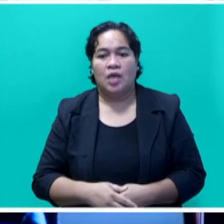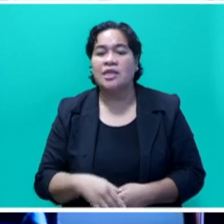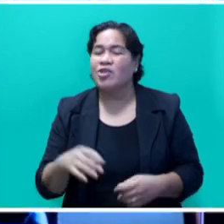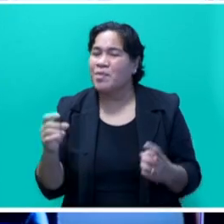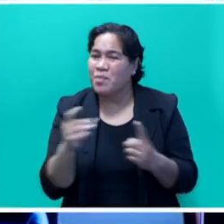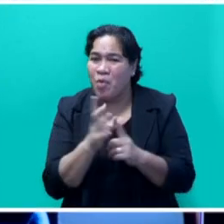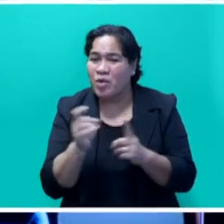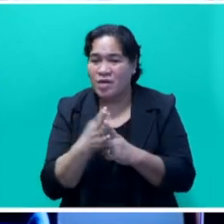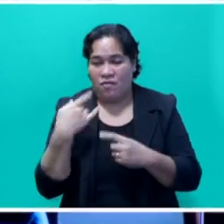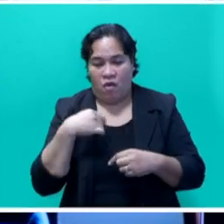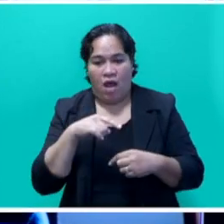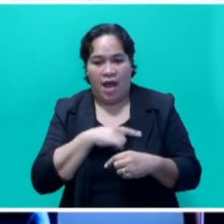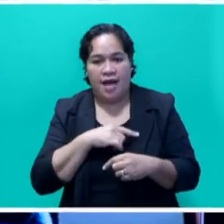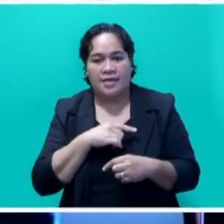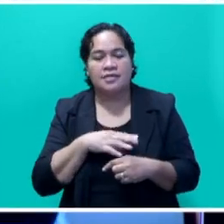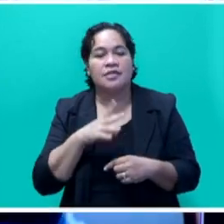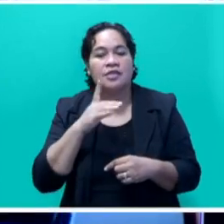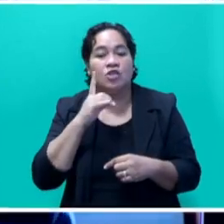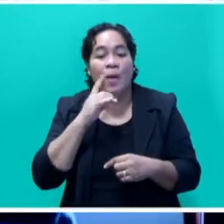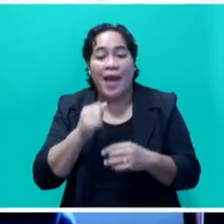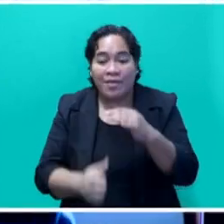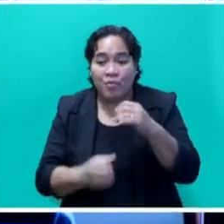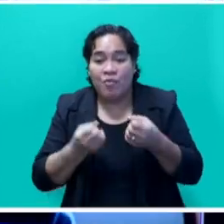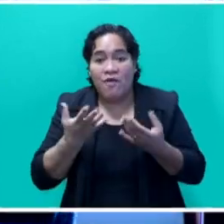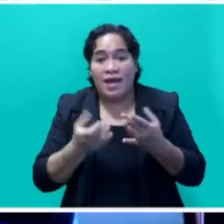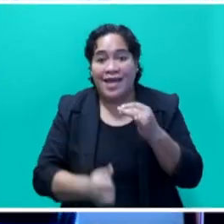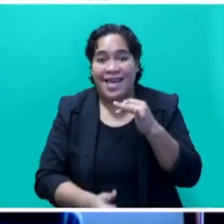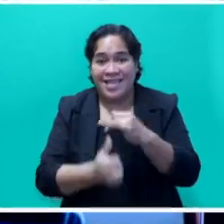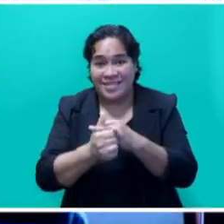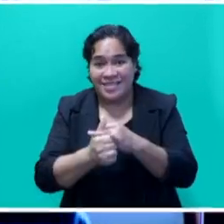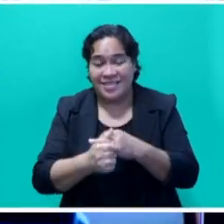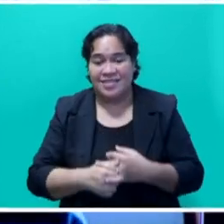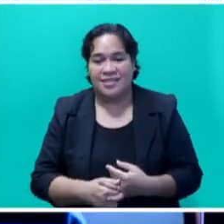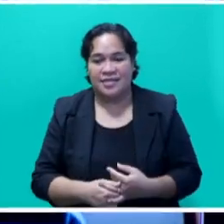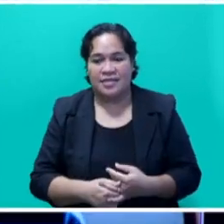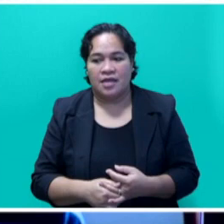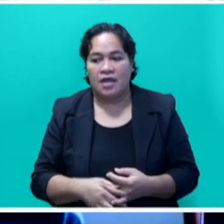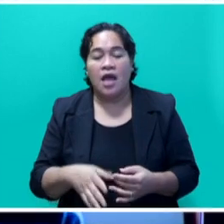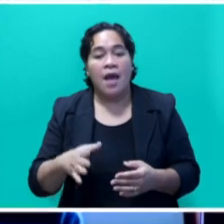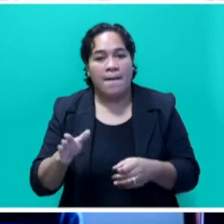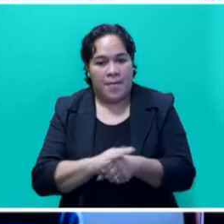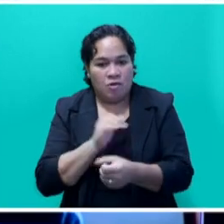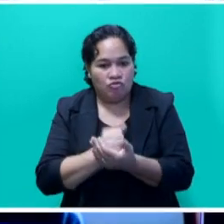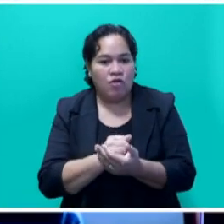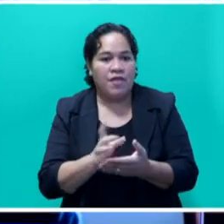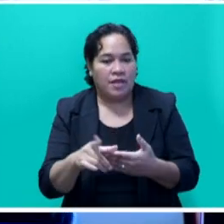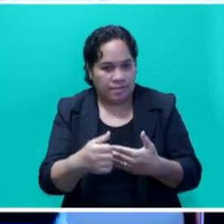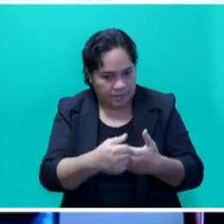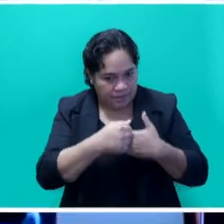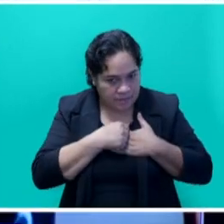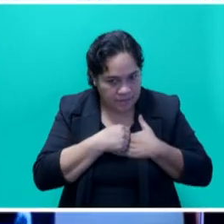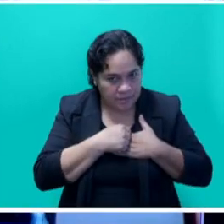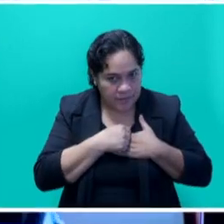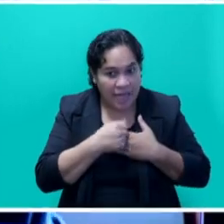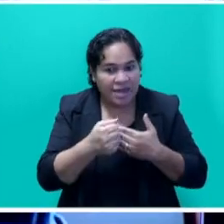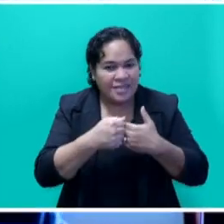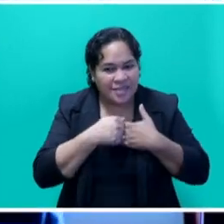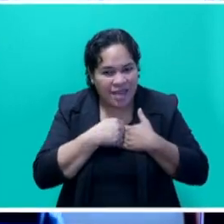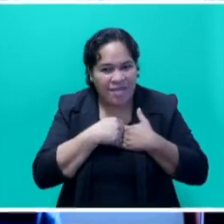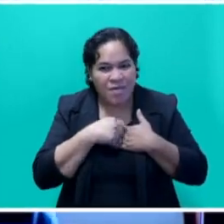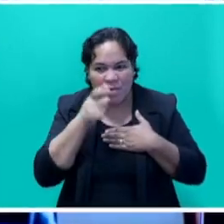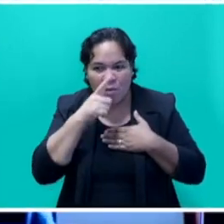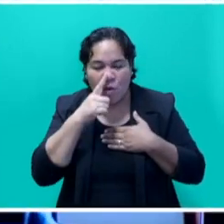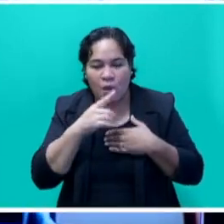be able to draw the nexus between security of tenure and also economic growth.